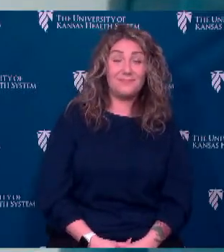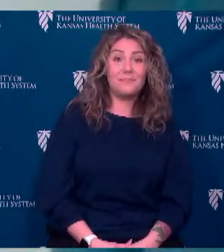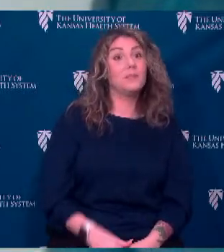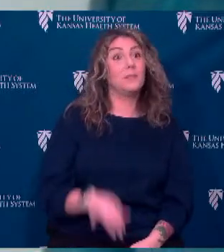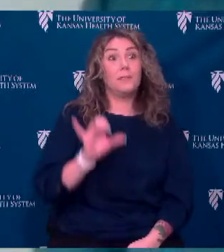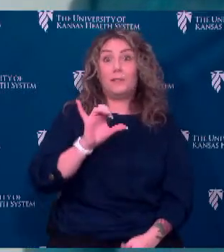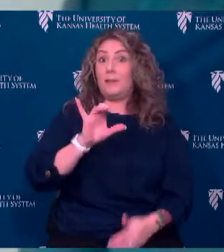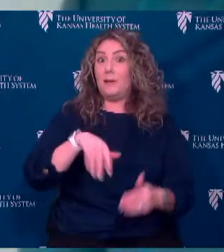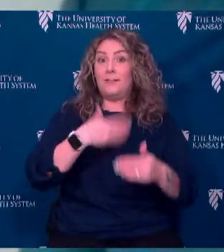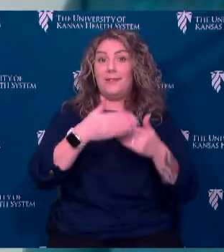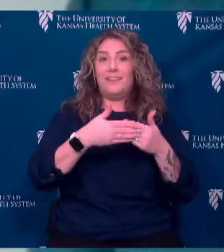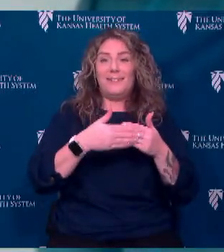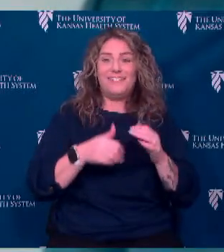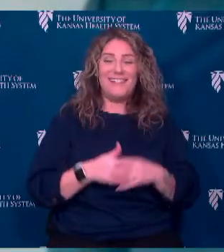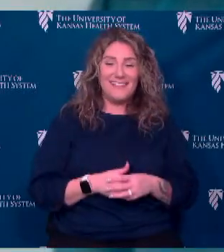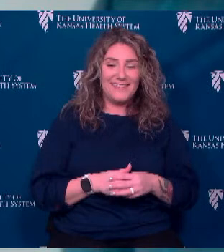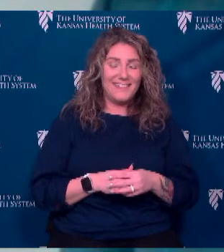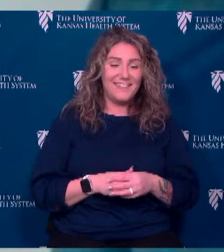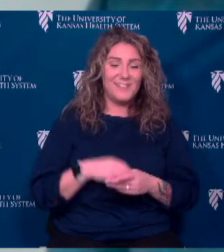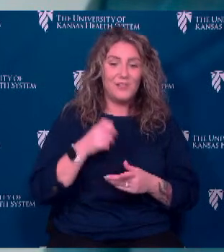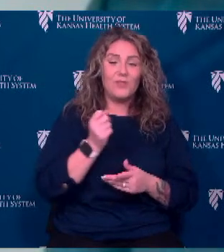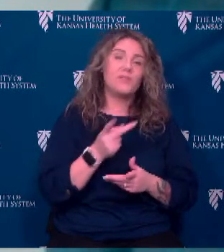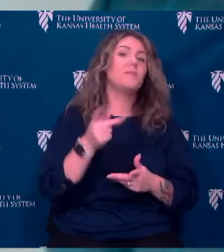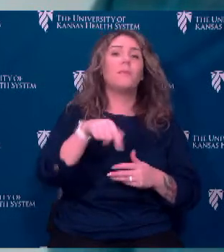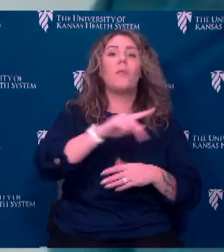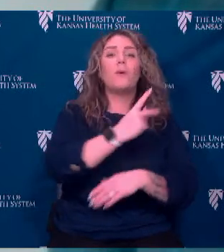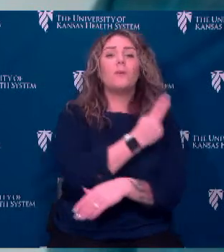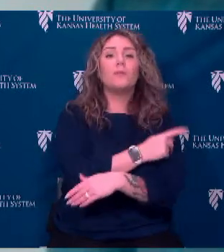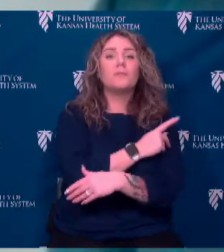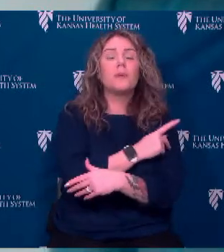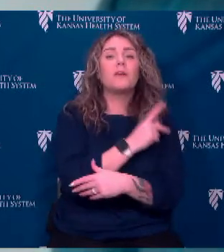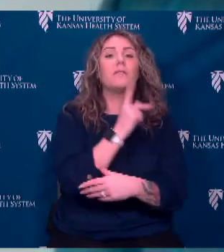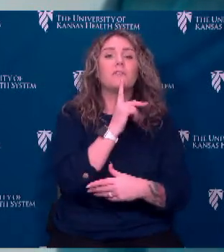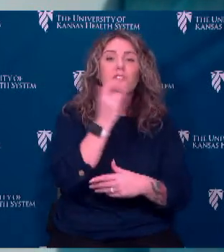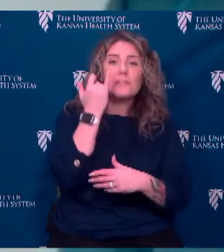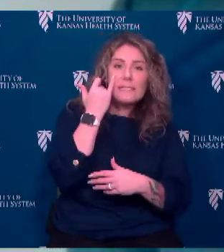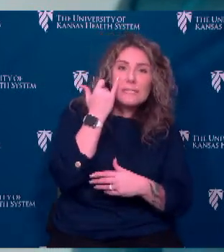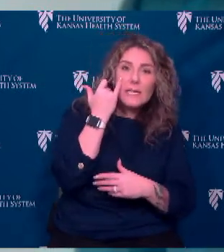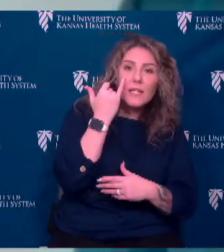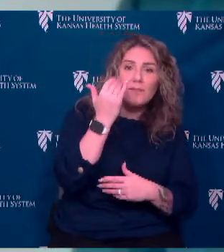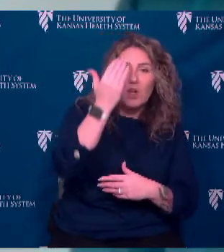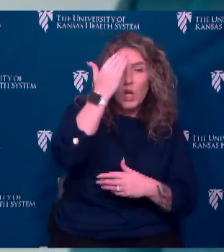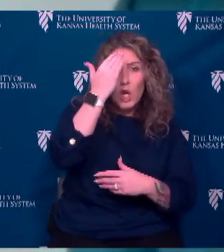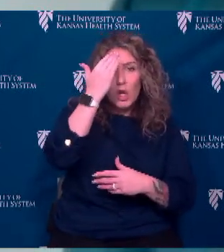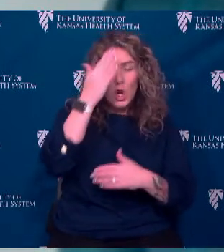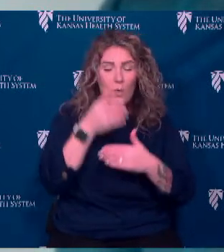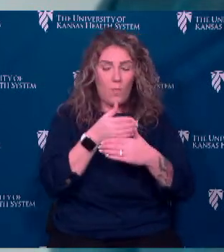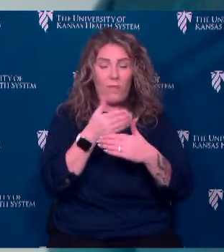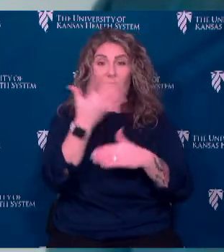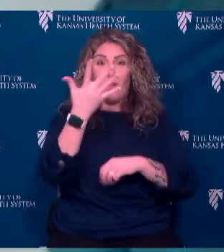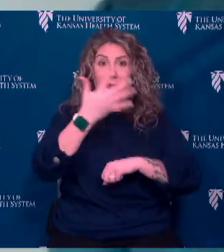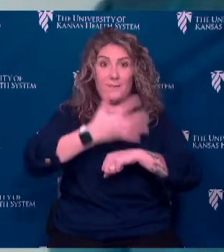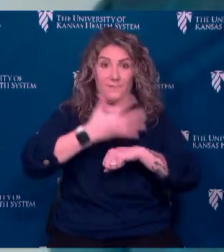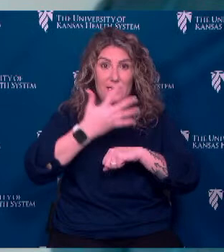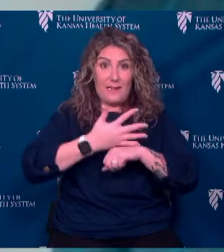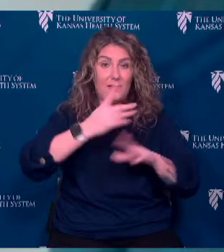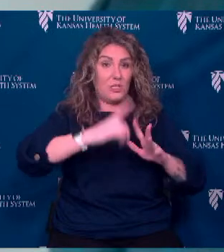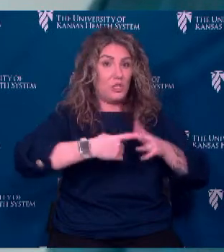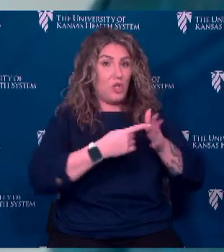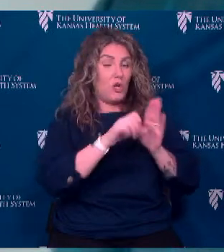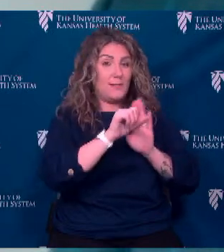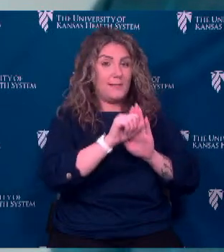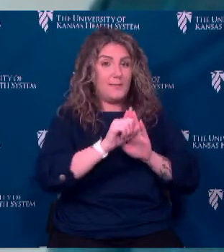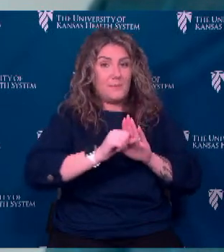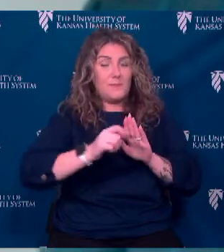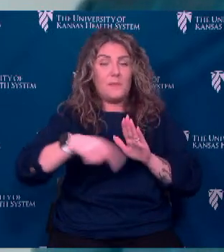next. But yeah, so some of these patients are, if we know about them within 5 days of start of symptoms,